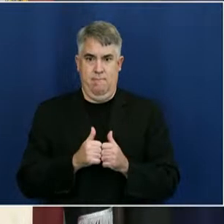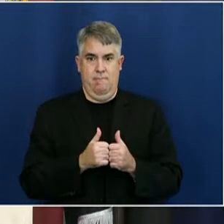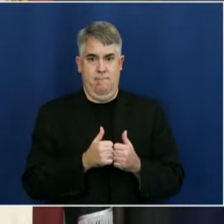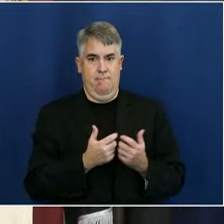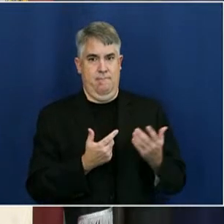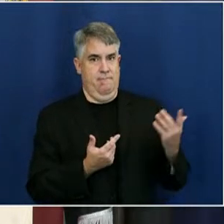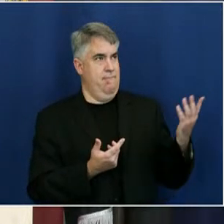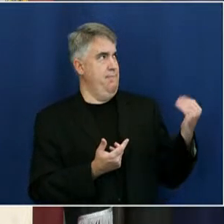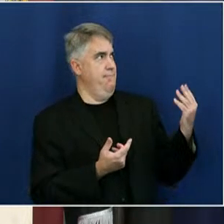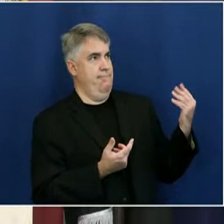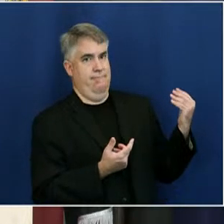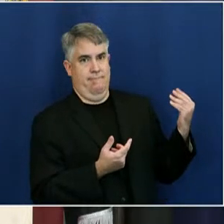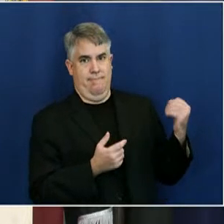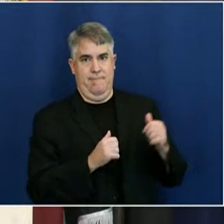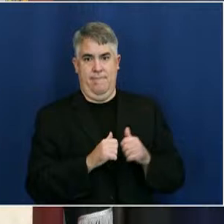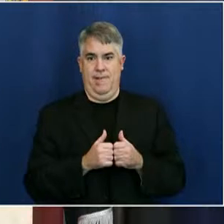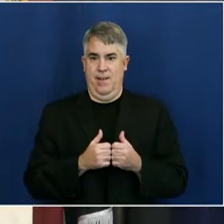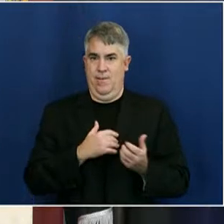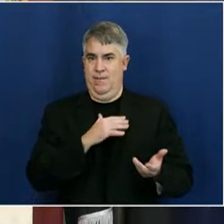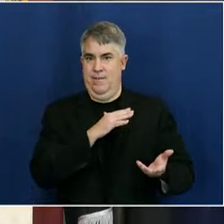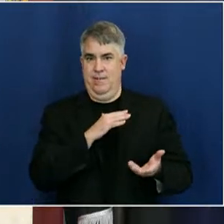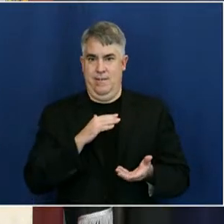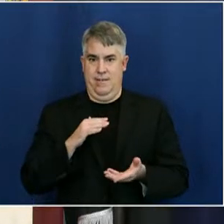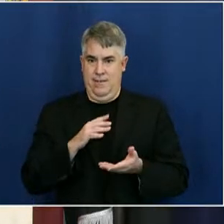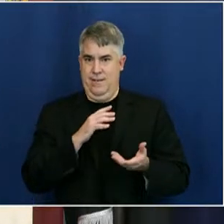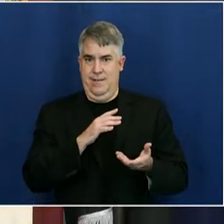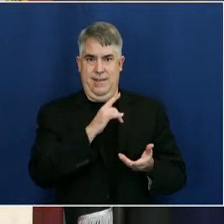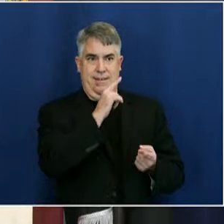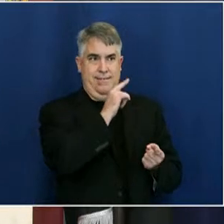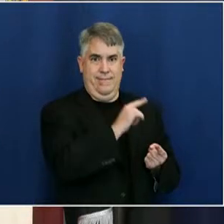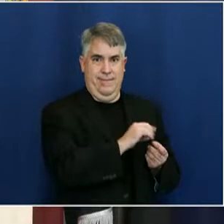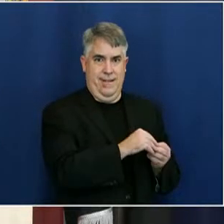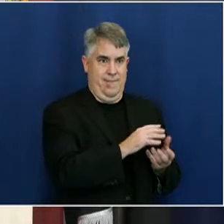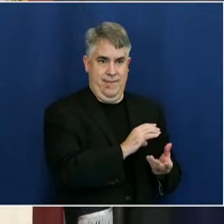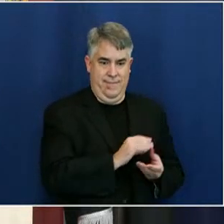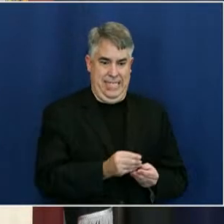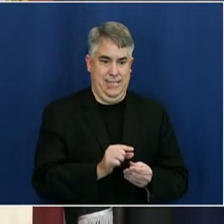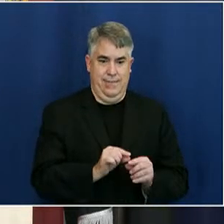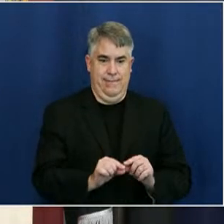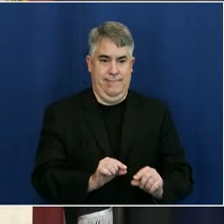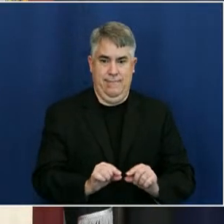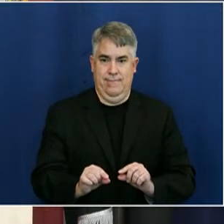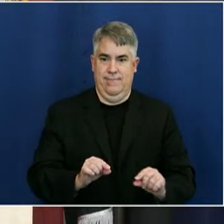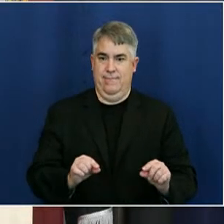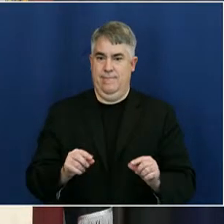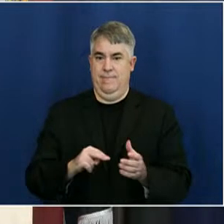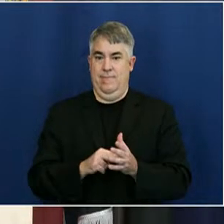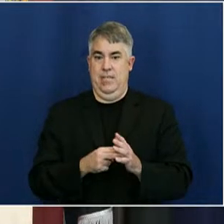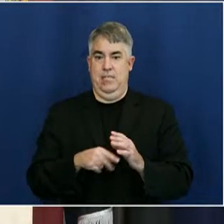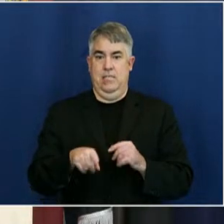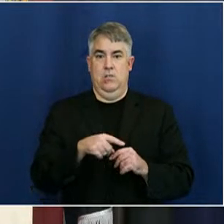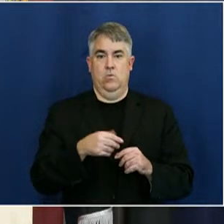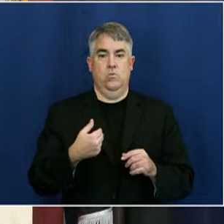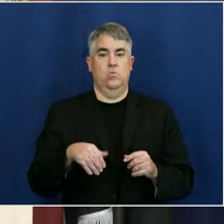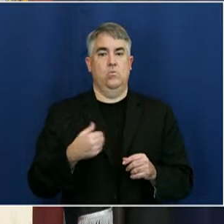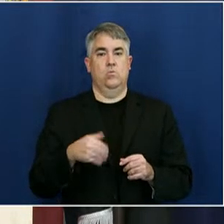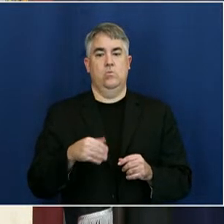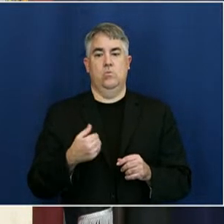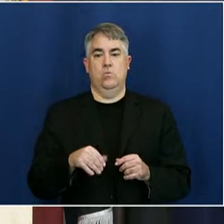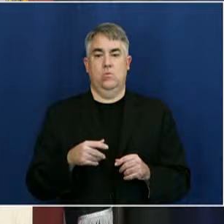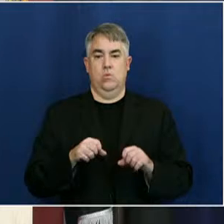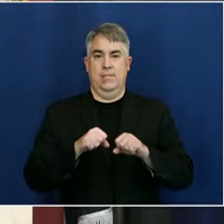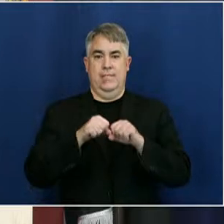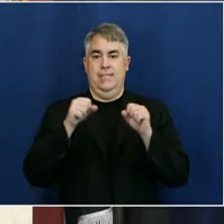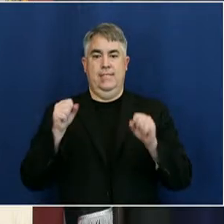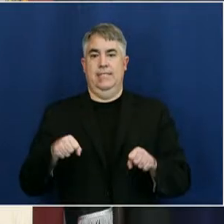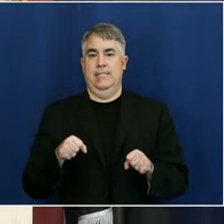where we have fewer vaccines than we had at the outset. So it certainly shows that there will be tremendous strain on the system to fulfill second